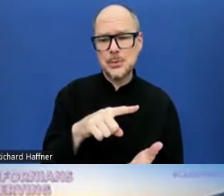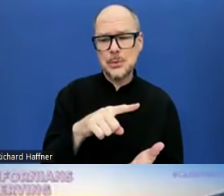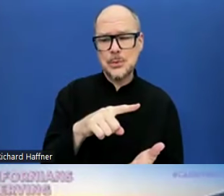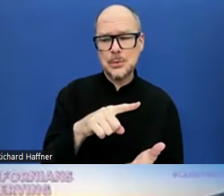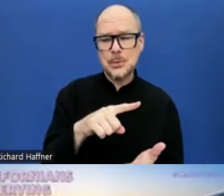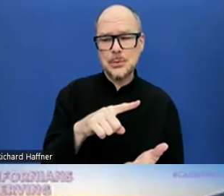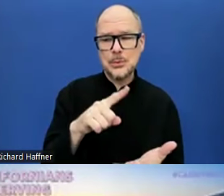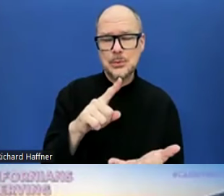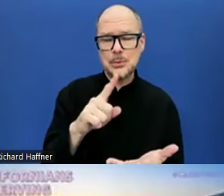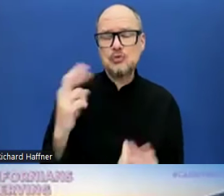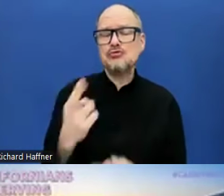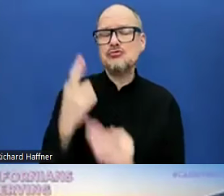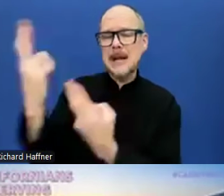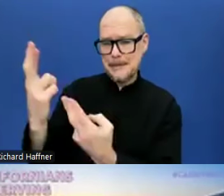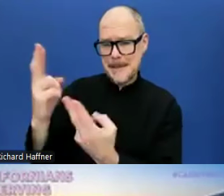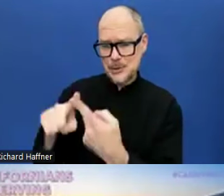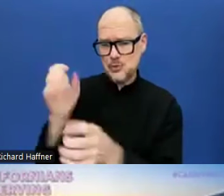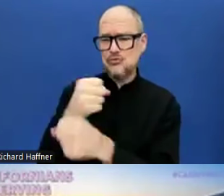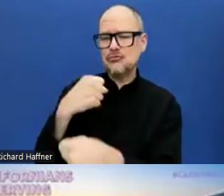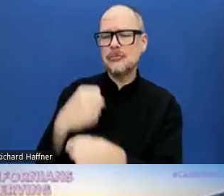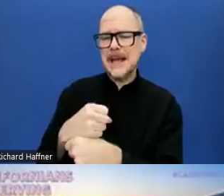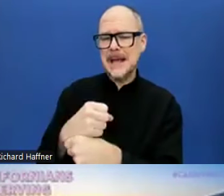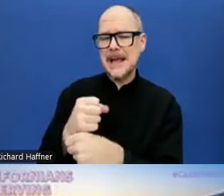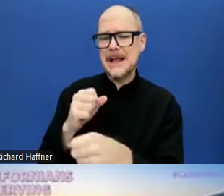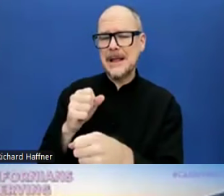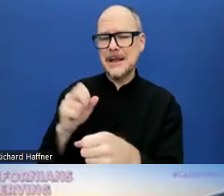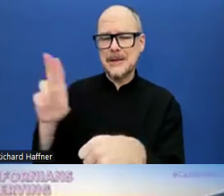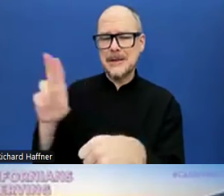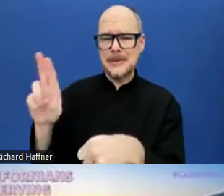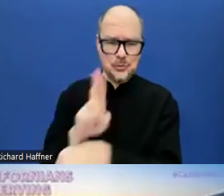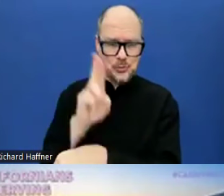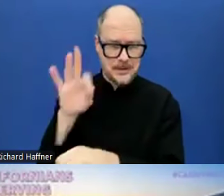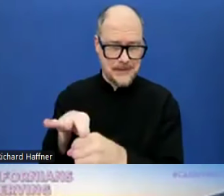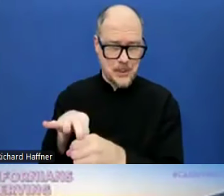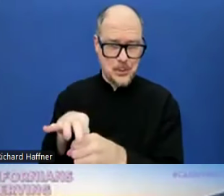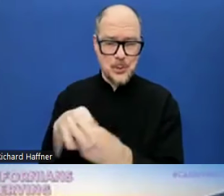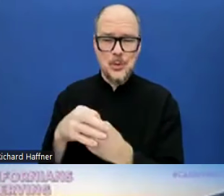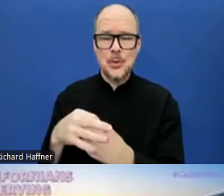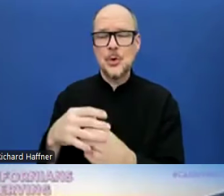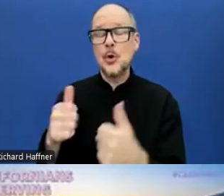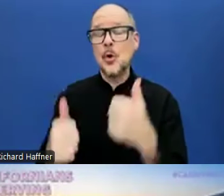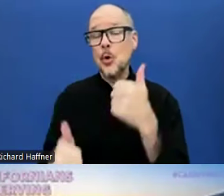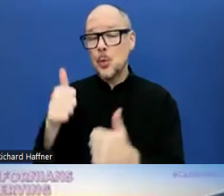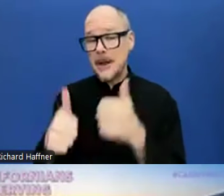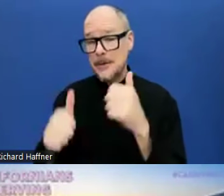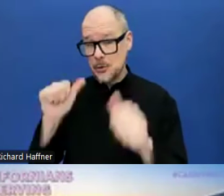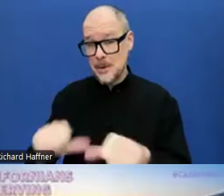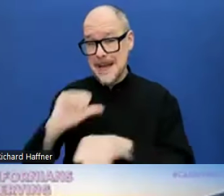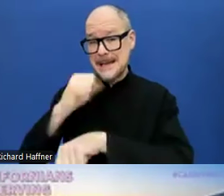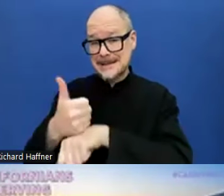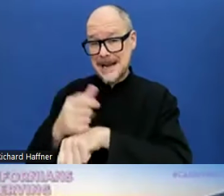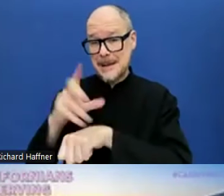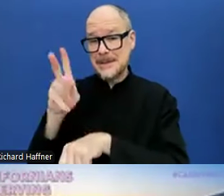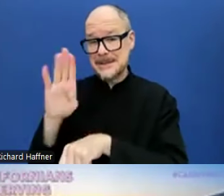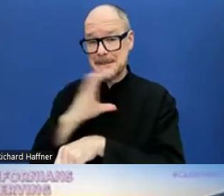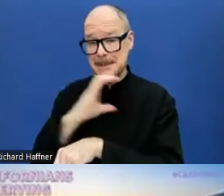create, you know, recommended to create via your vote. Whether you can establish a subcommittee, again, back to your